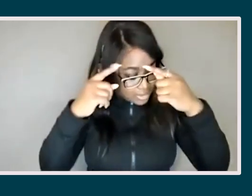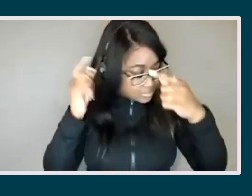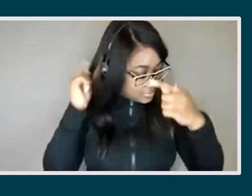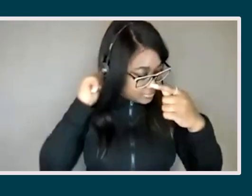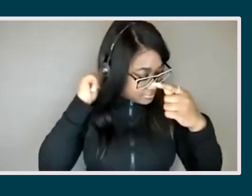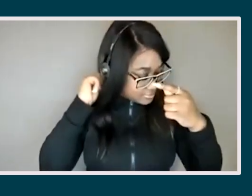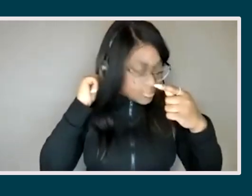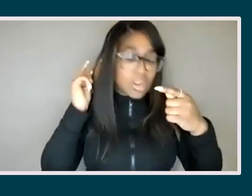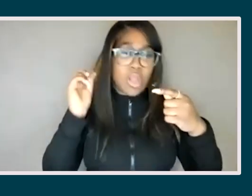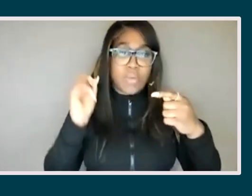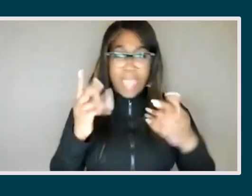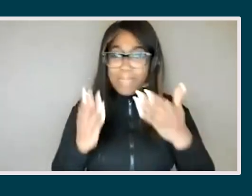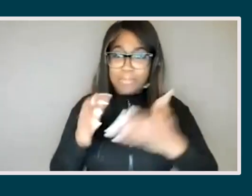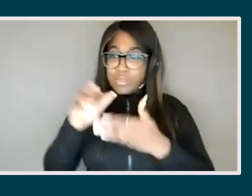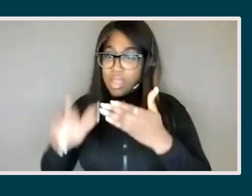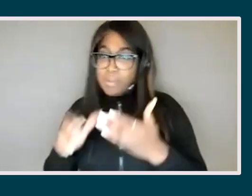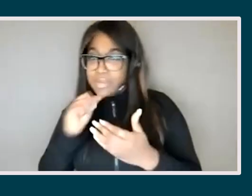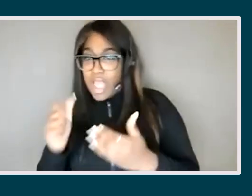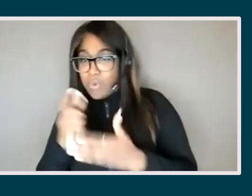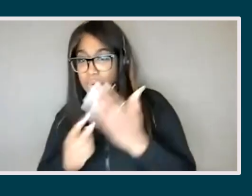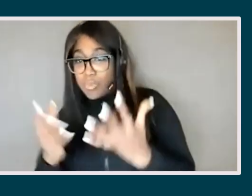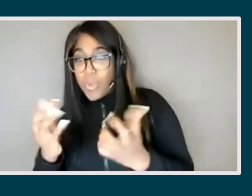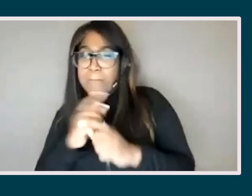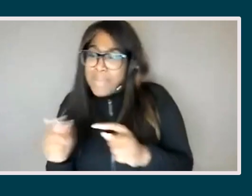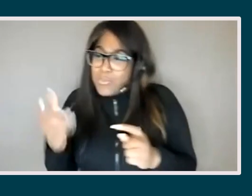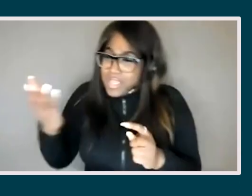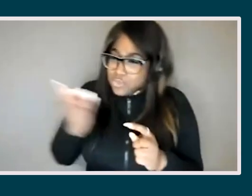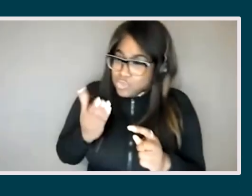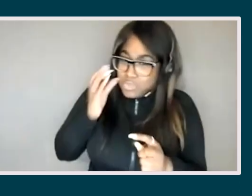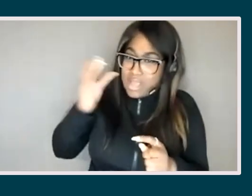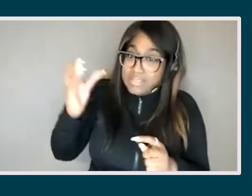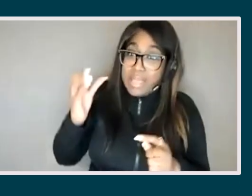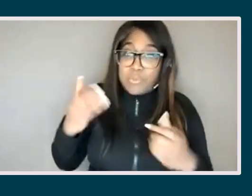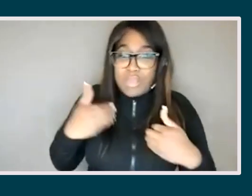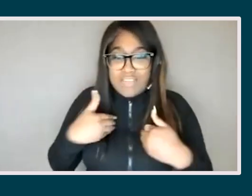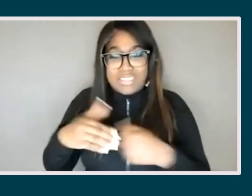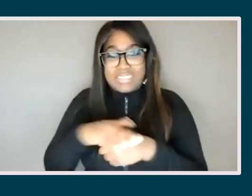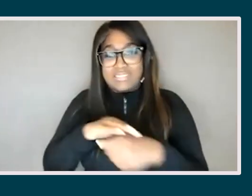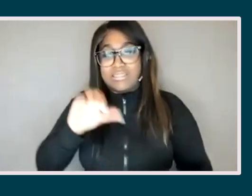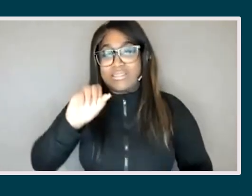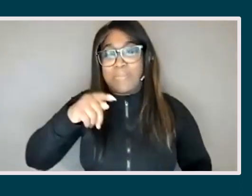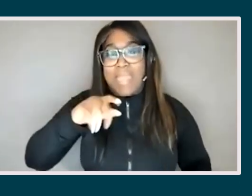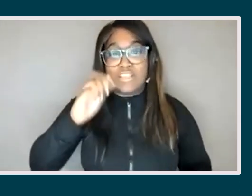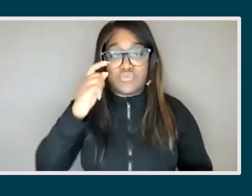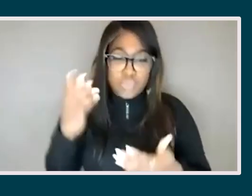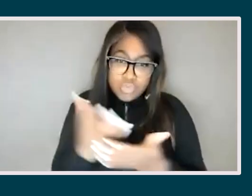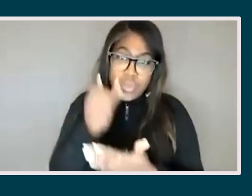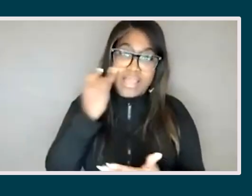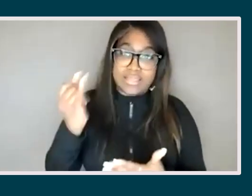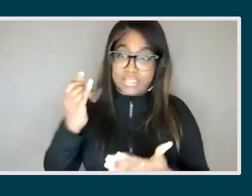want, but we've introduced it and we've opened some space for new ideas and new